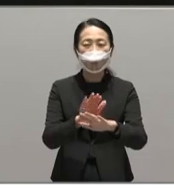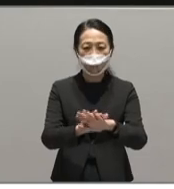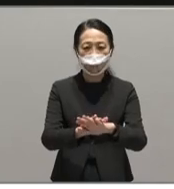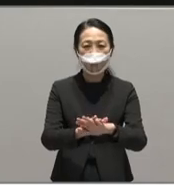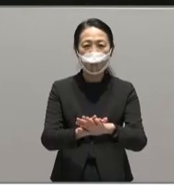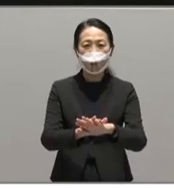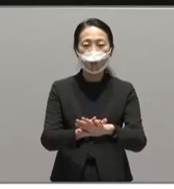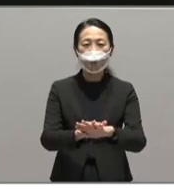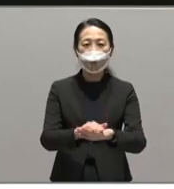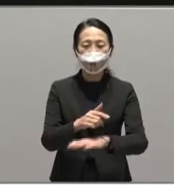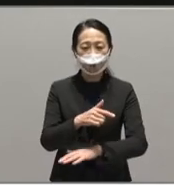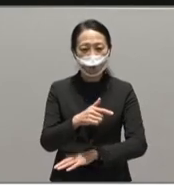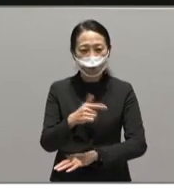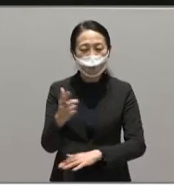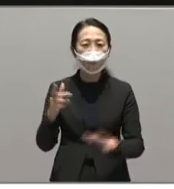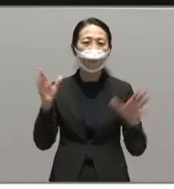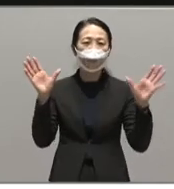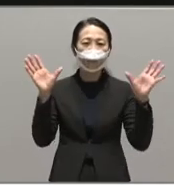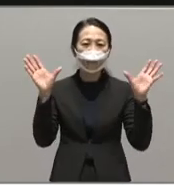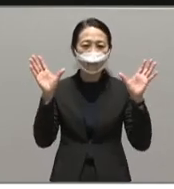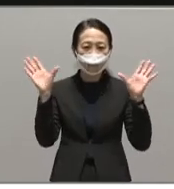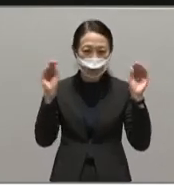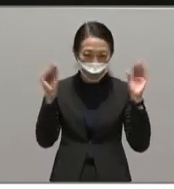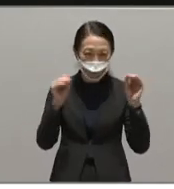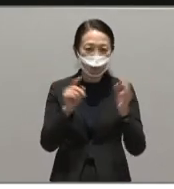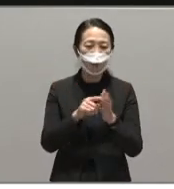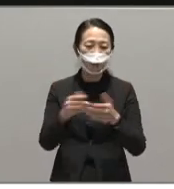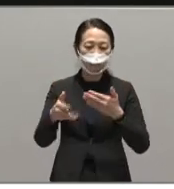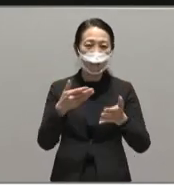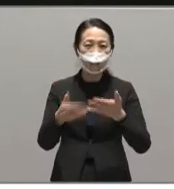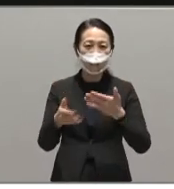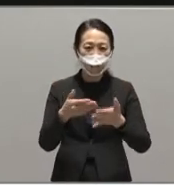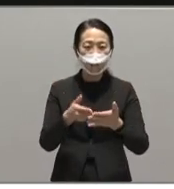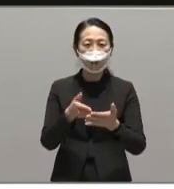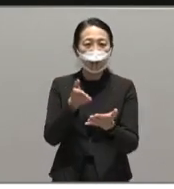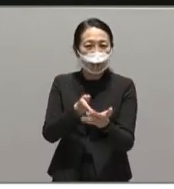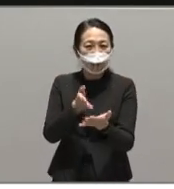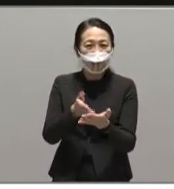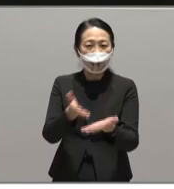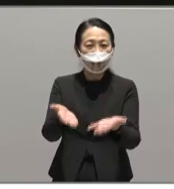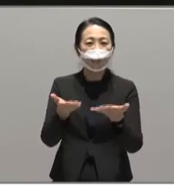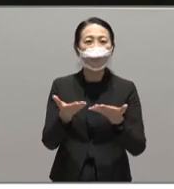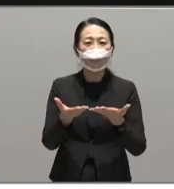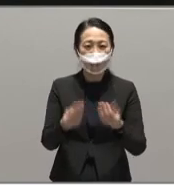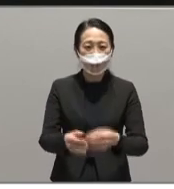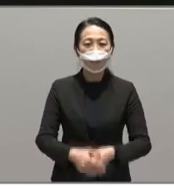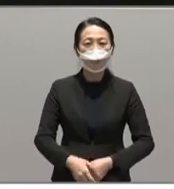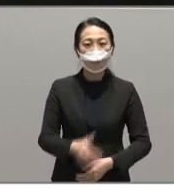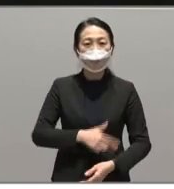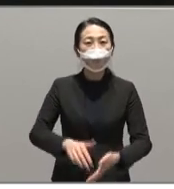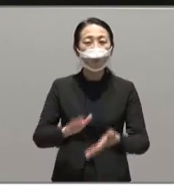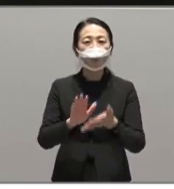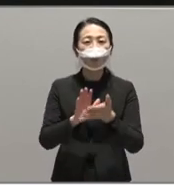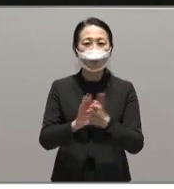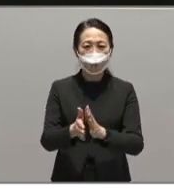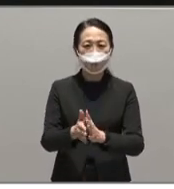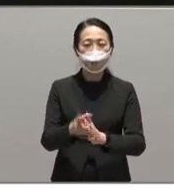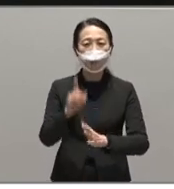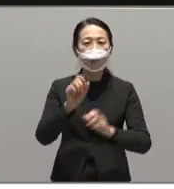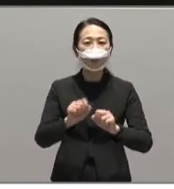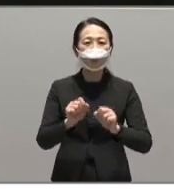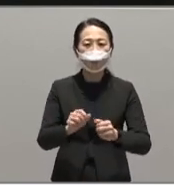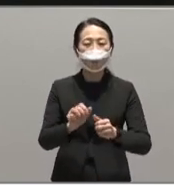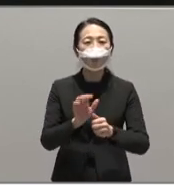So this is one potential solution against COVID-19. And you have shared with us very rich data and